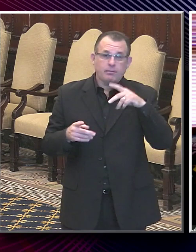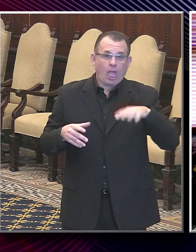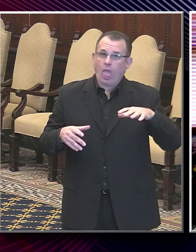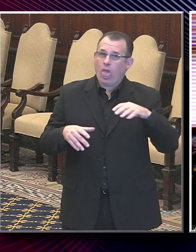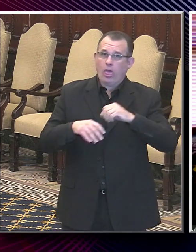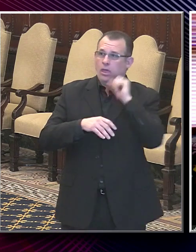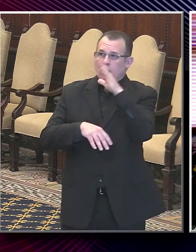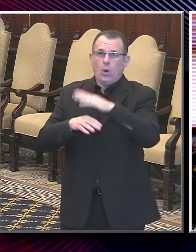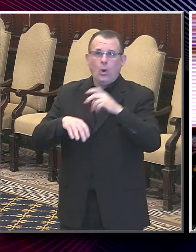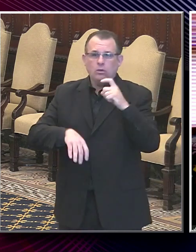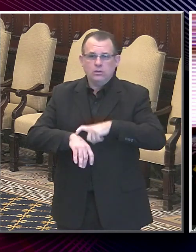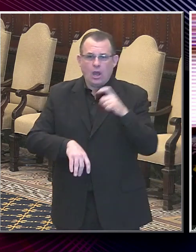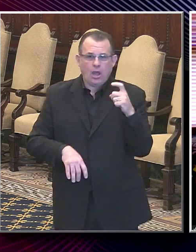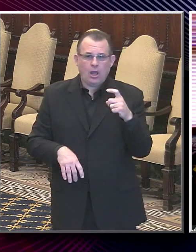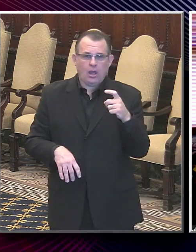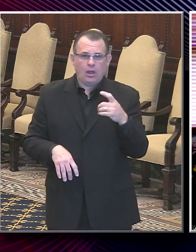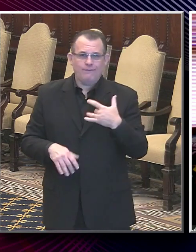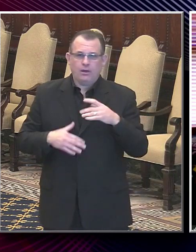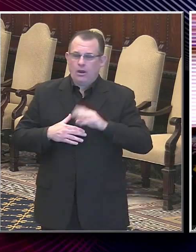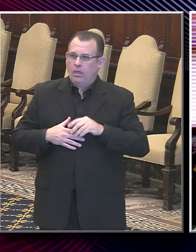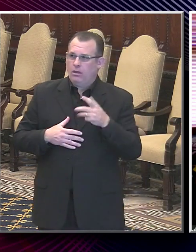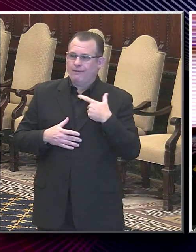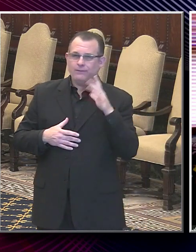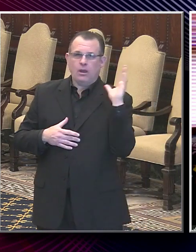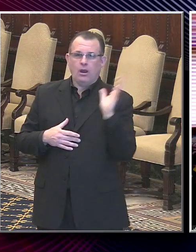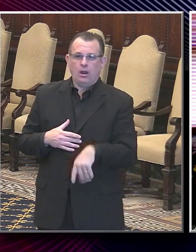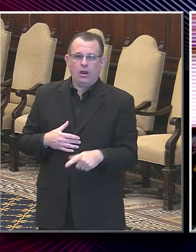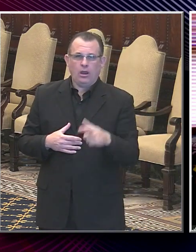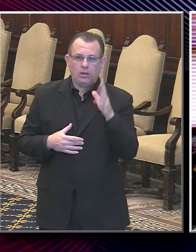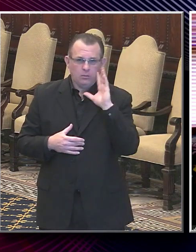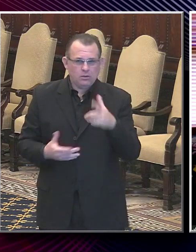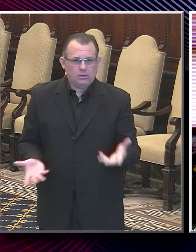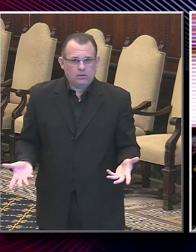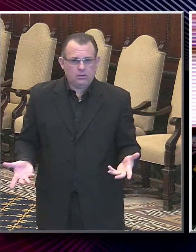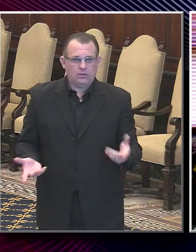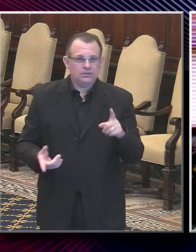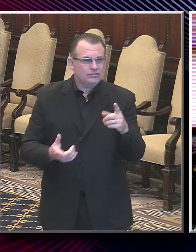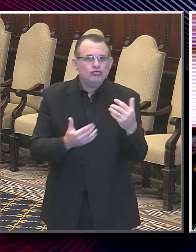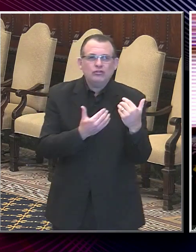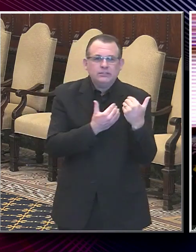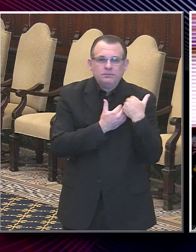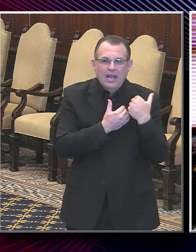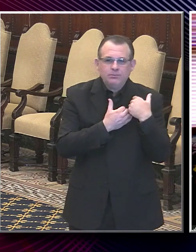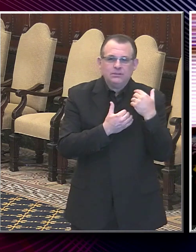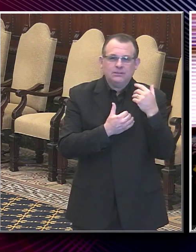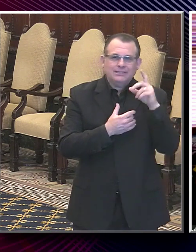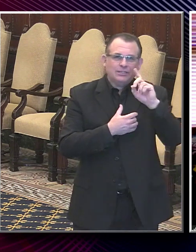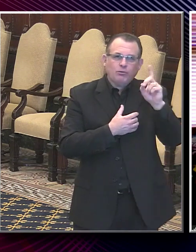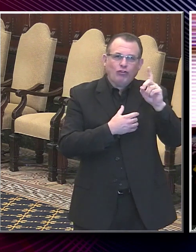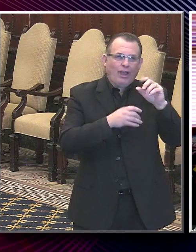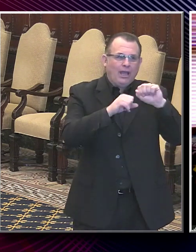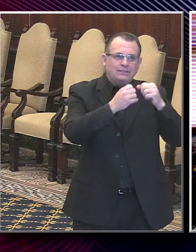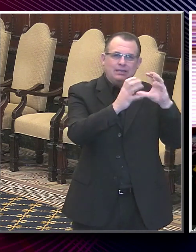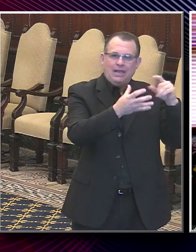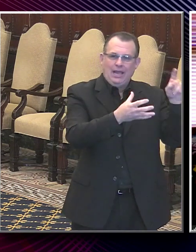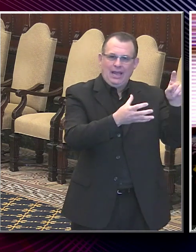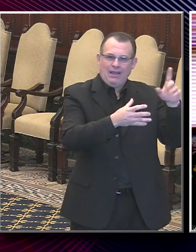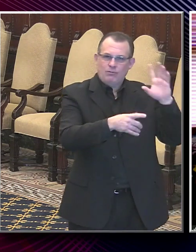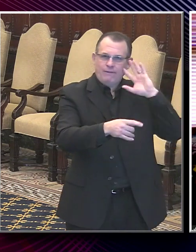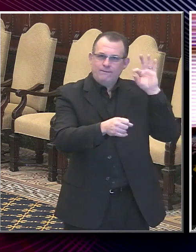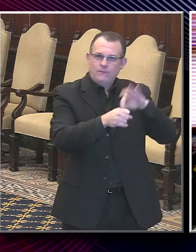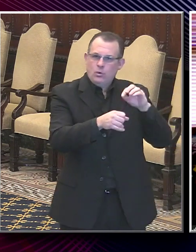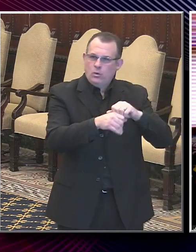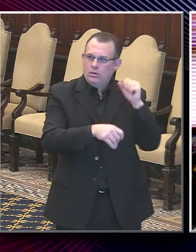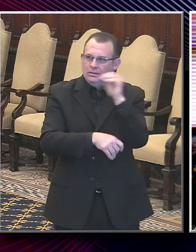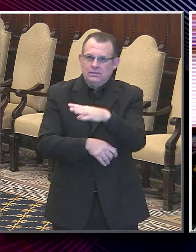but again, this is the responsibility of citizens in a democratic society is to vote, and we will make it